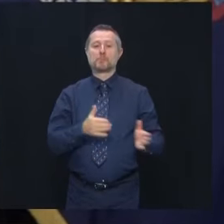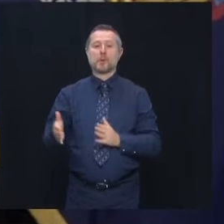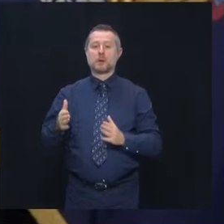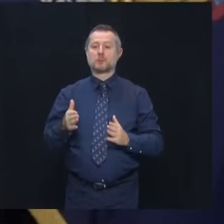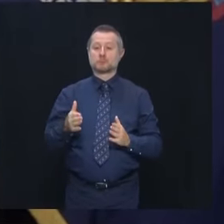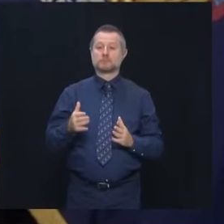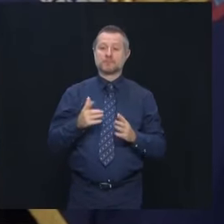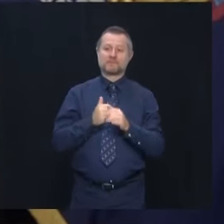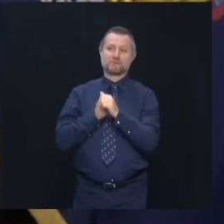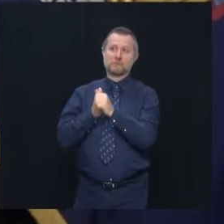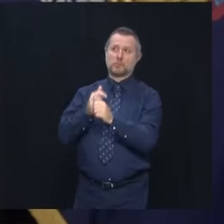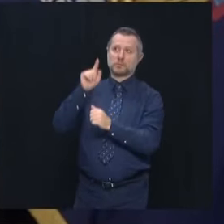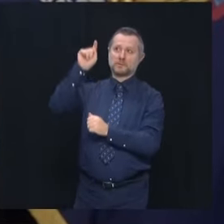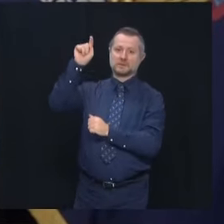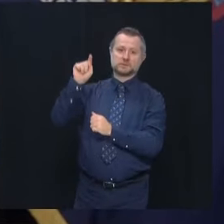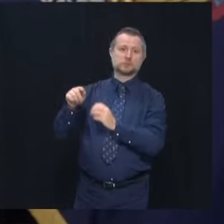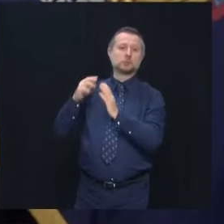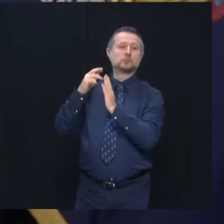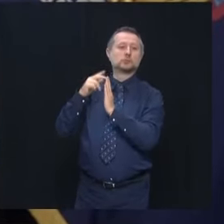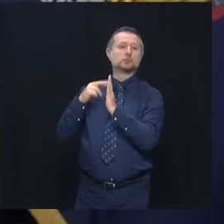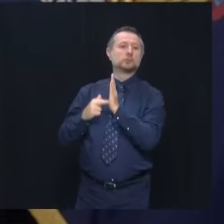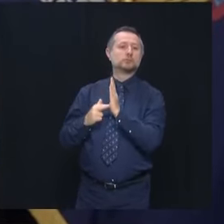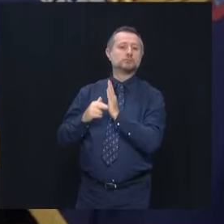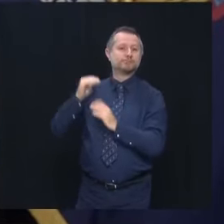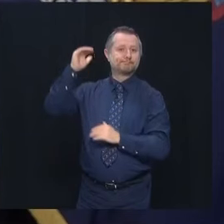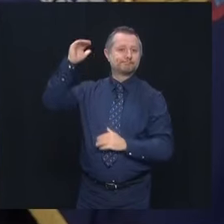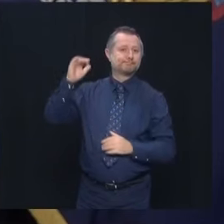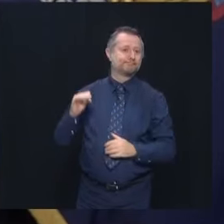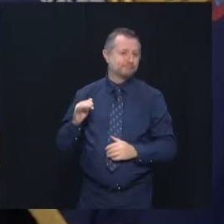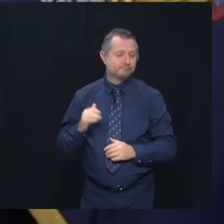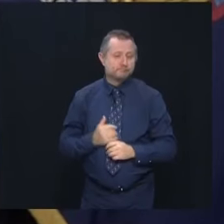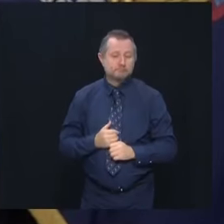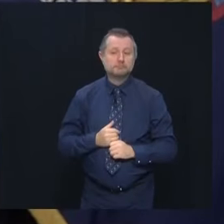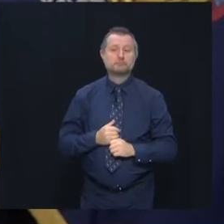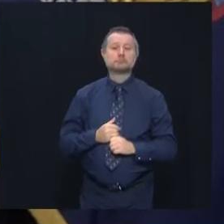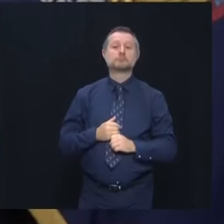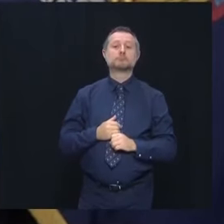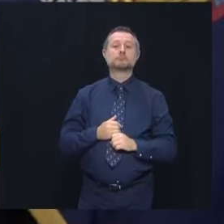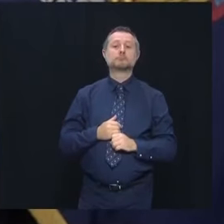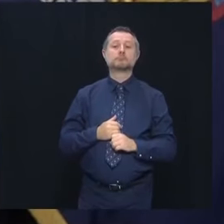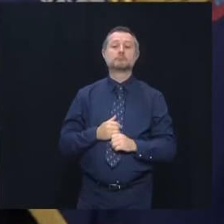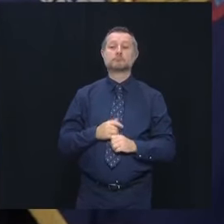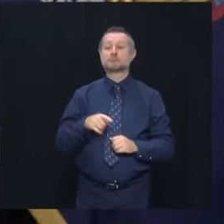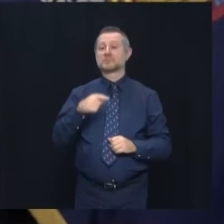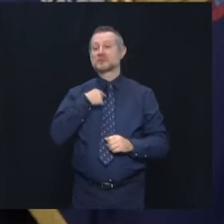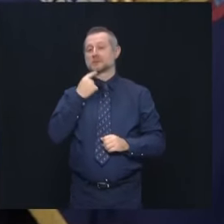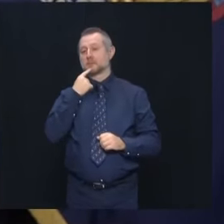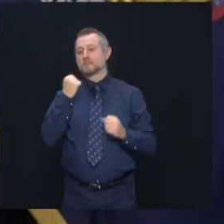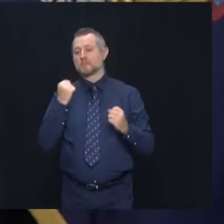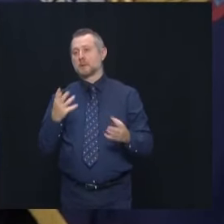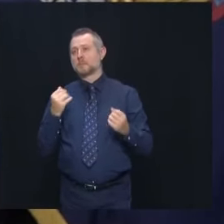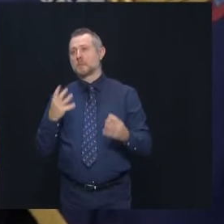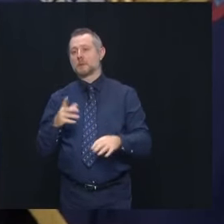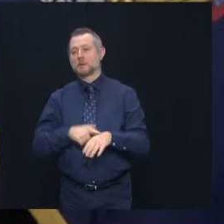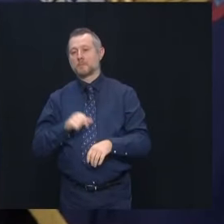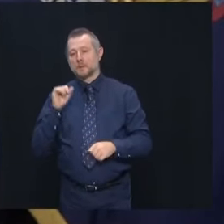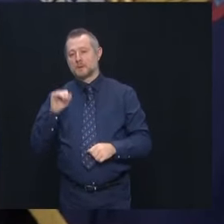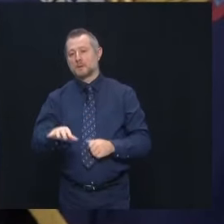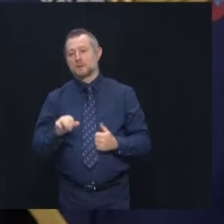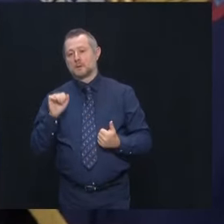to that guidance. I said 876 times, put the plan on the